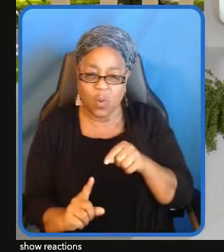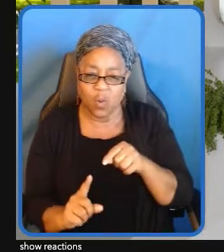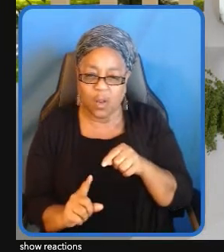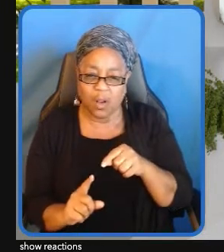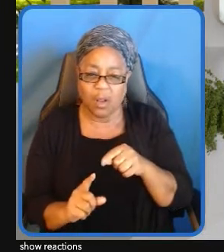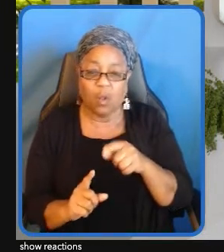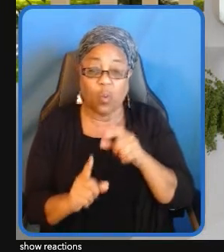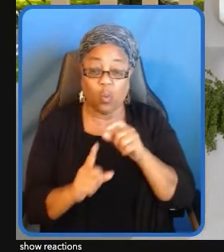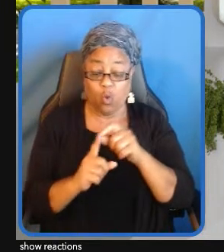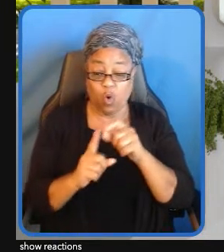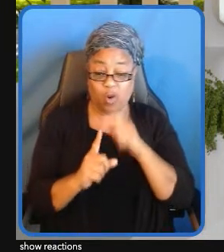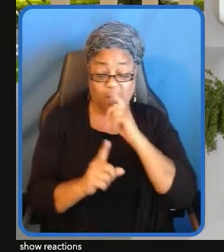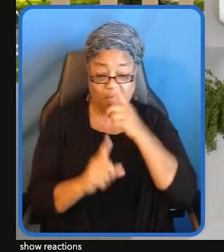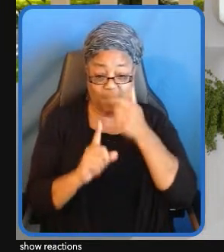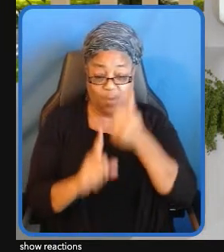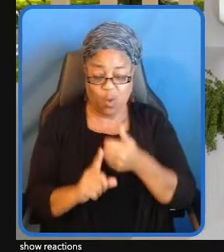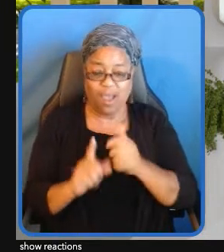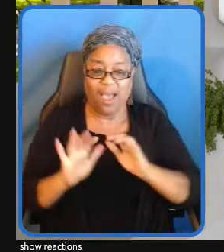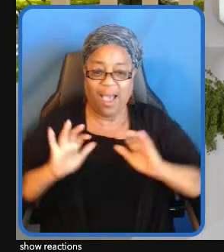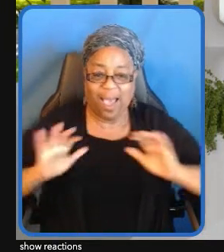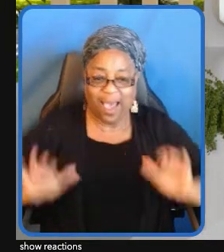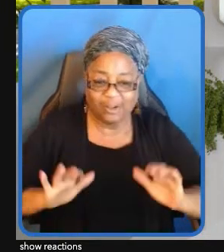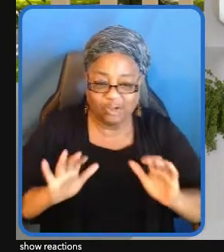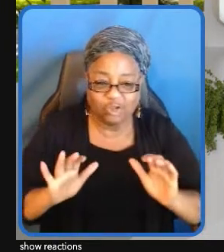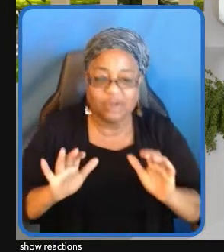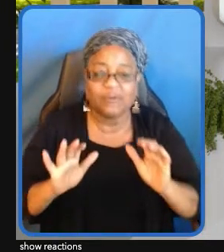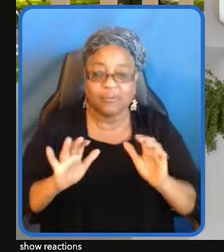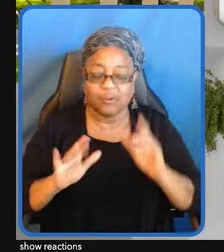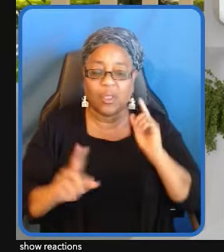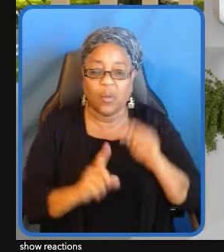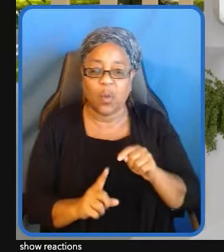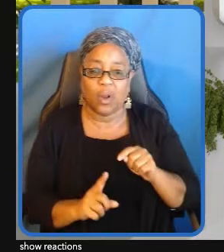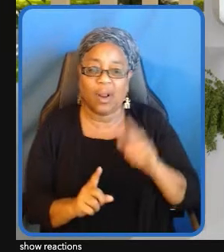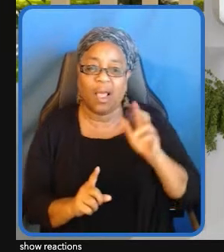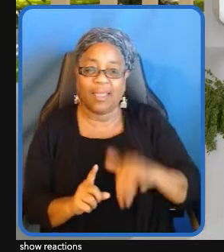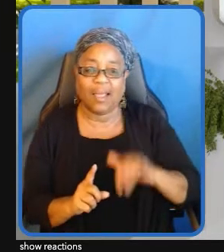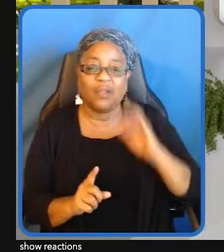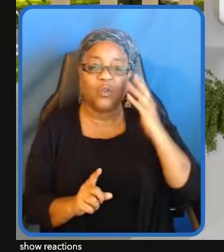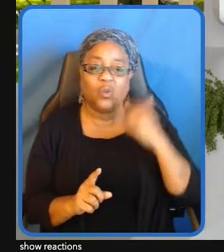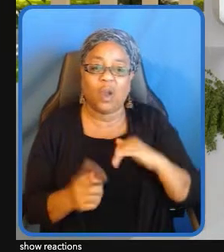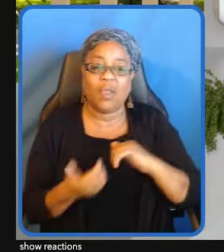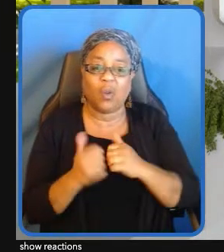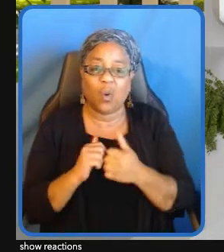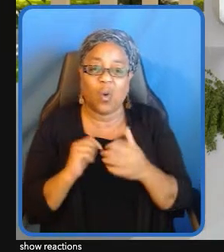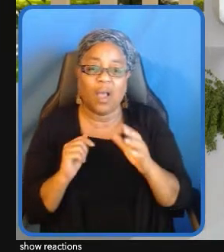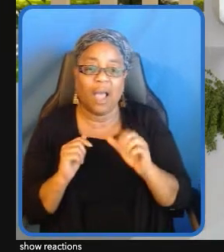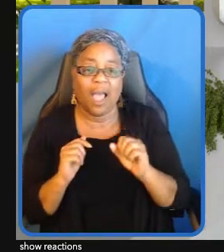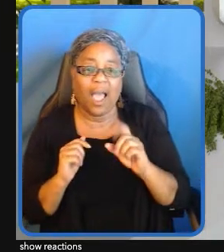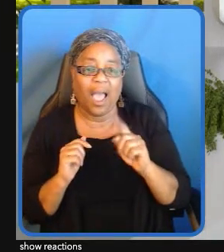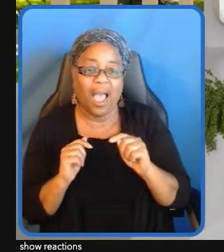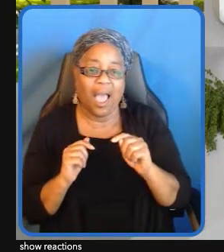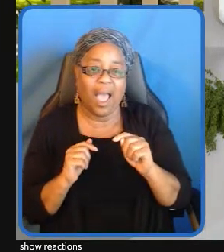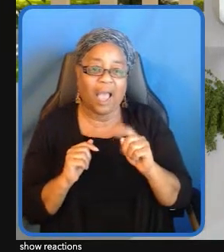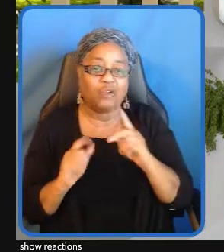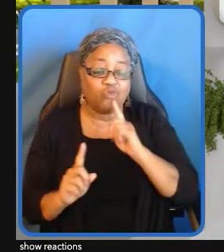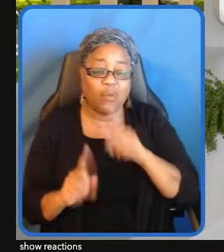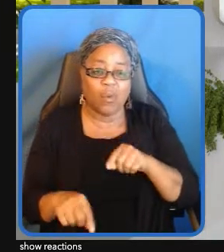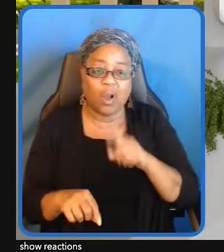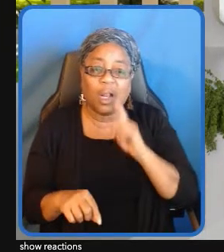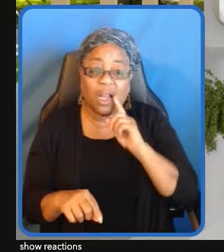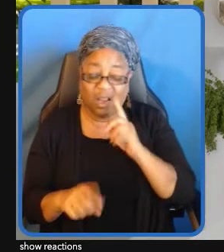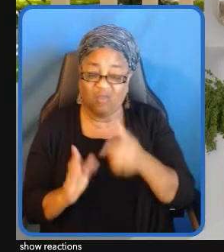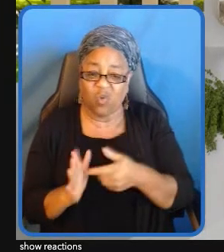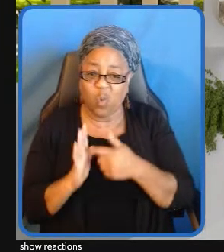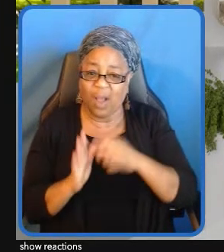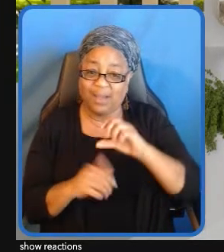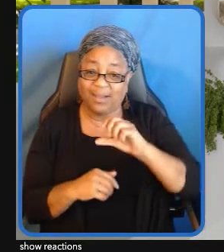point. Actions speak louder, and that's why it's called the ACT report. It proposes 10 actions all companies can take, and